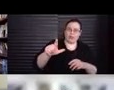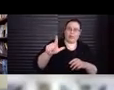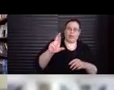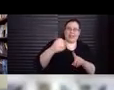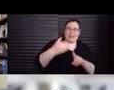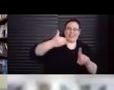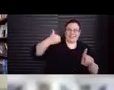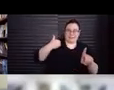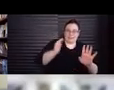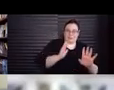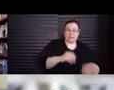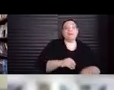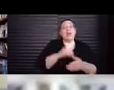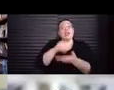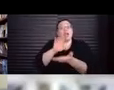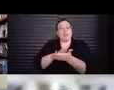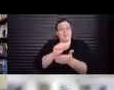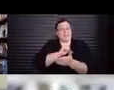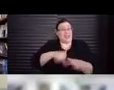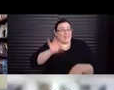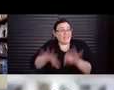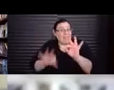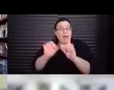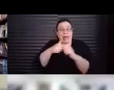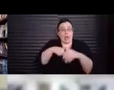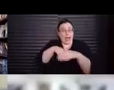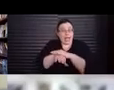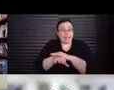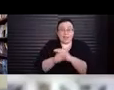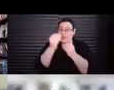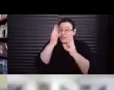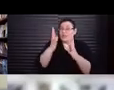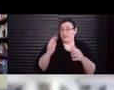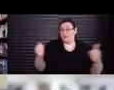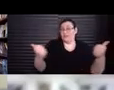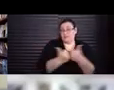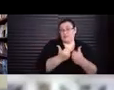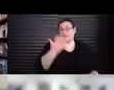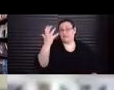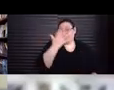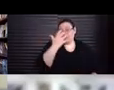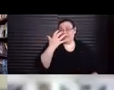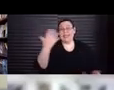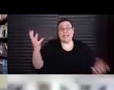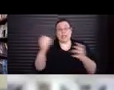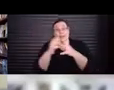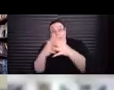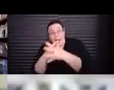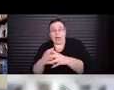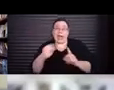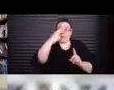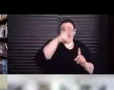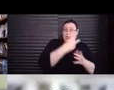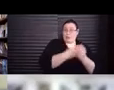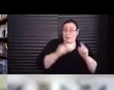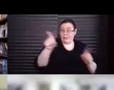that I have found and how I have accessed it, it's truly been a challenge, both in the US and Mexico. In